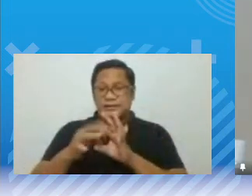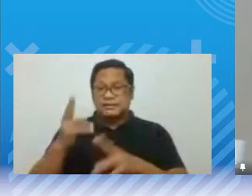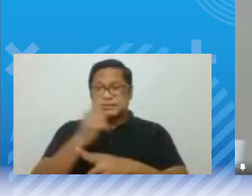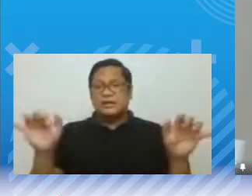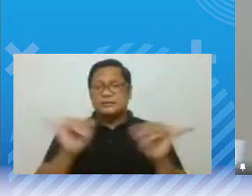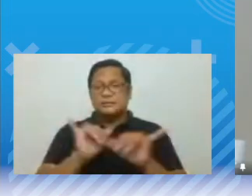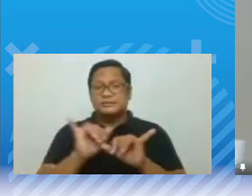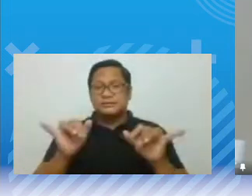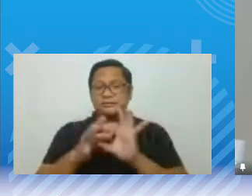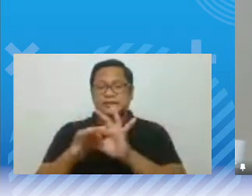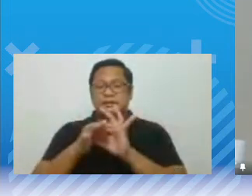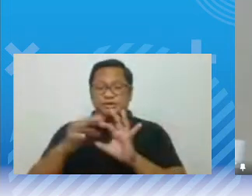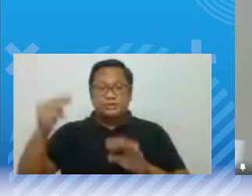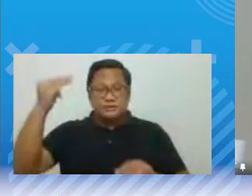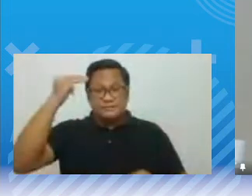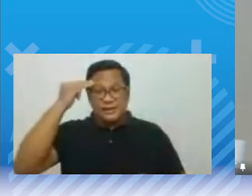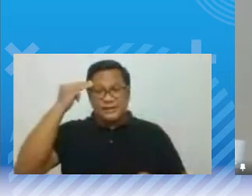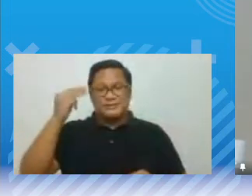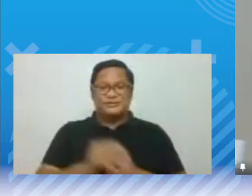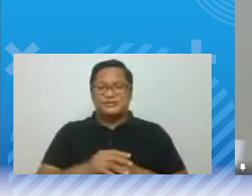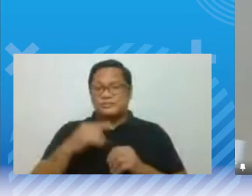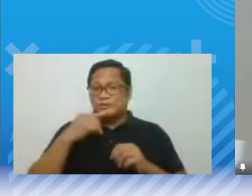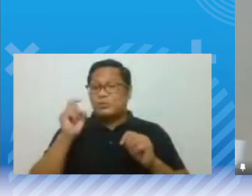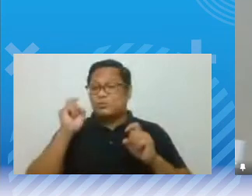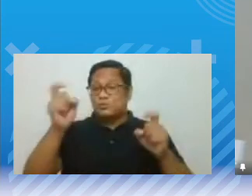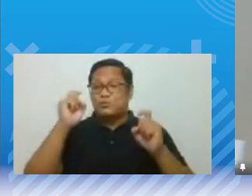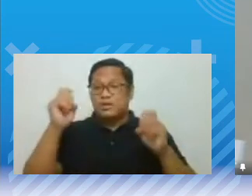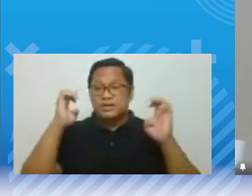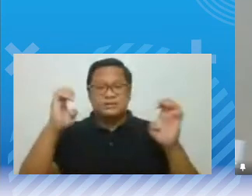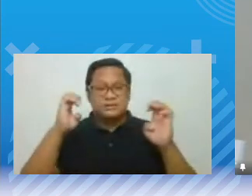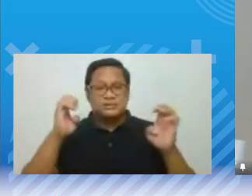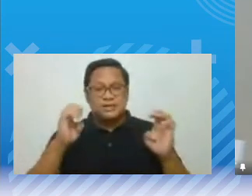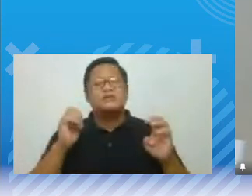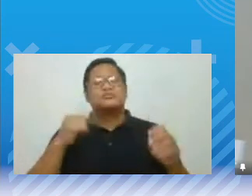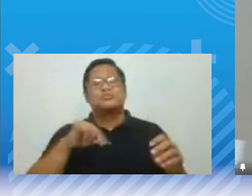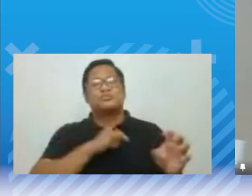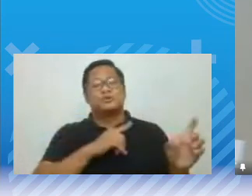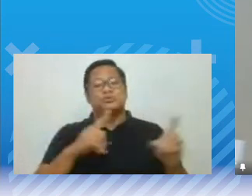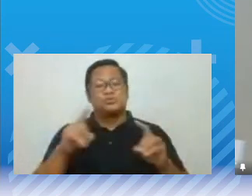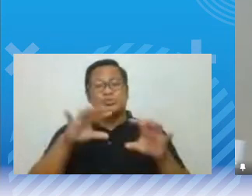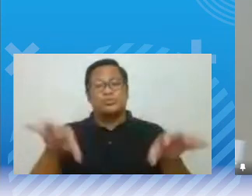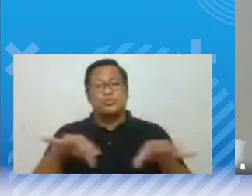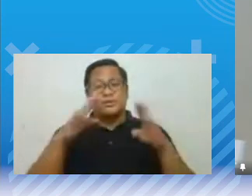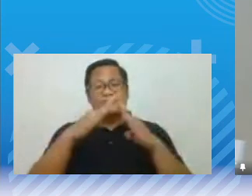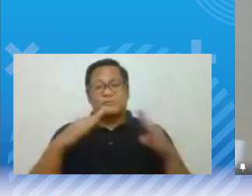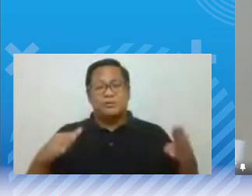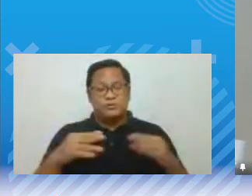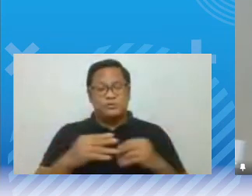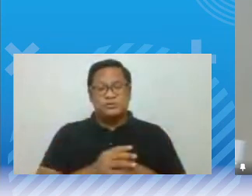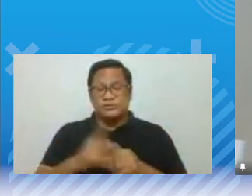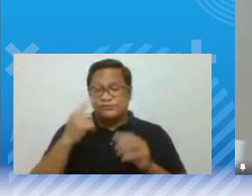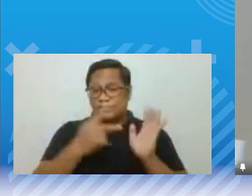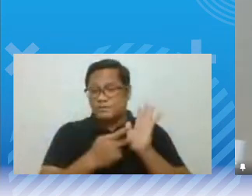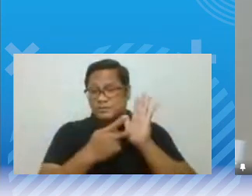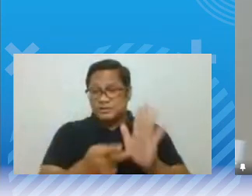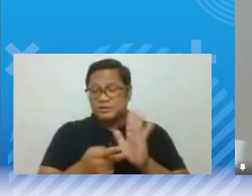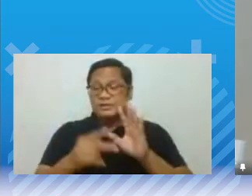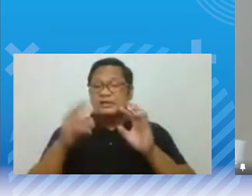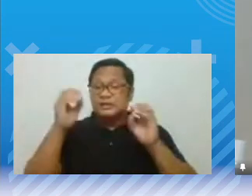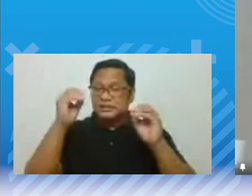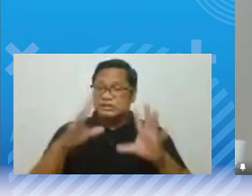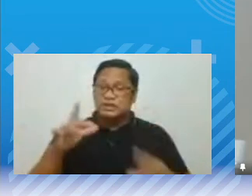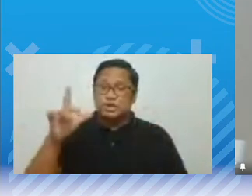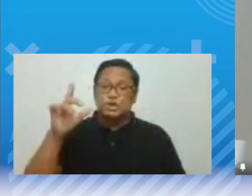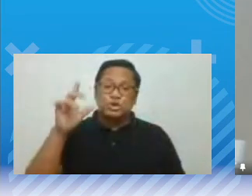mind. So pwede natin tong gawing quick exercise as we do our work from home. So mula po dun sa presentation ni Teach Lori, makita po